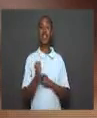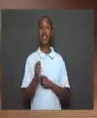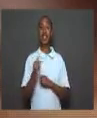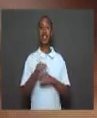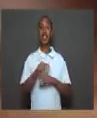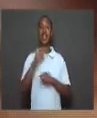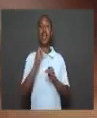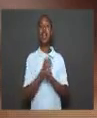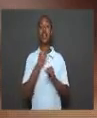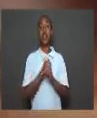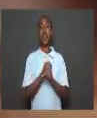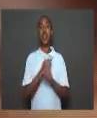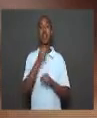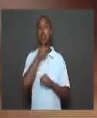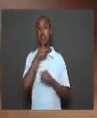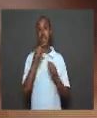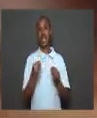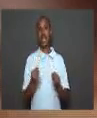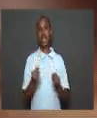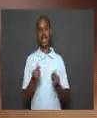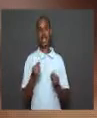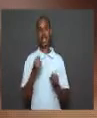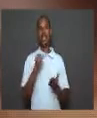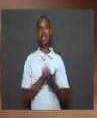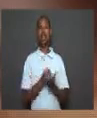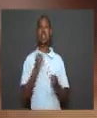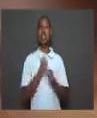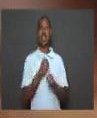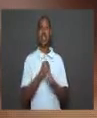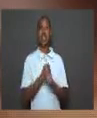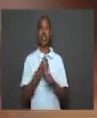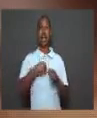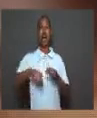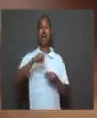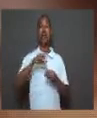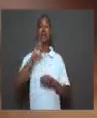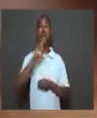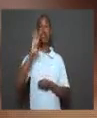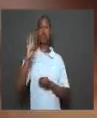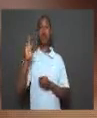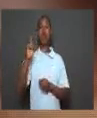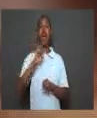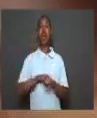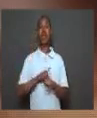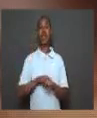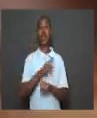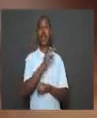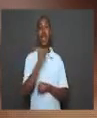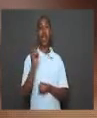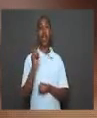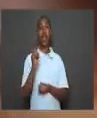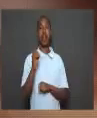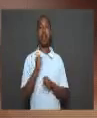than natural tanning. It can be done in about 24 hours, and